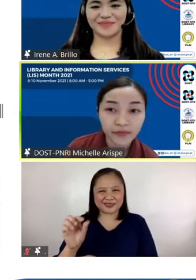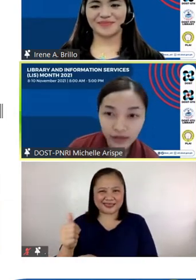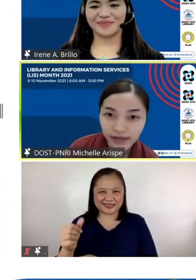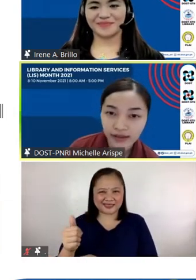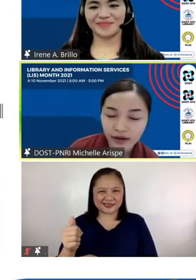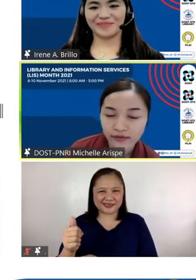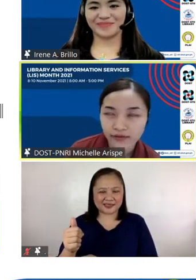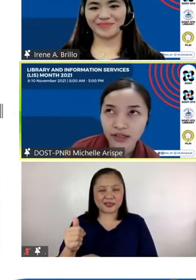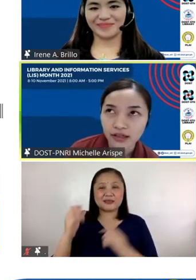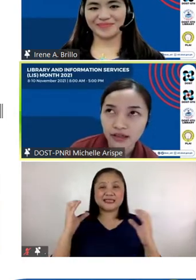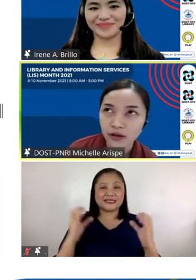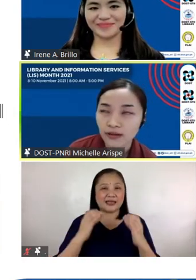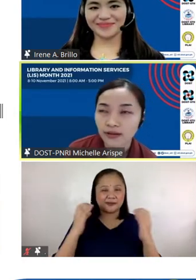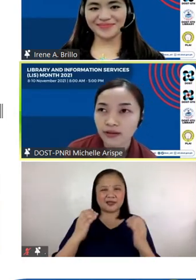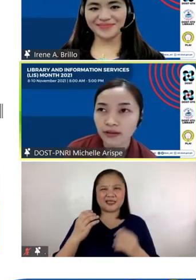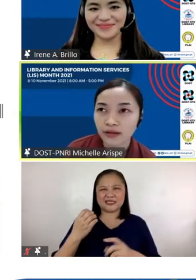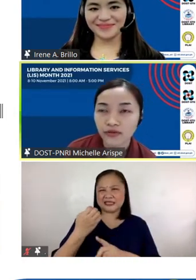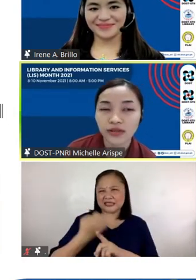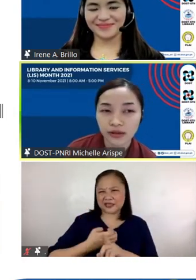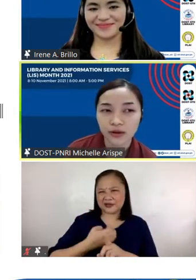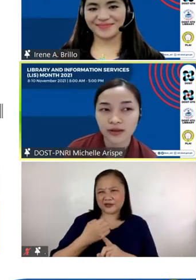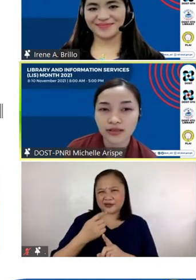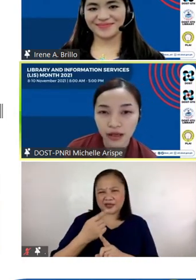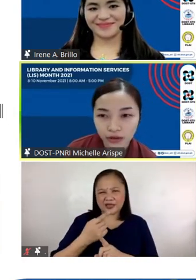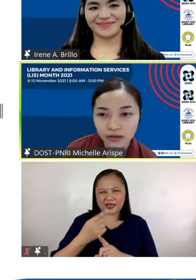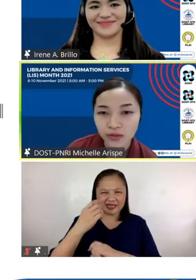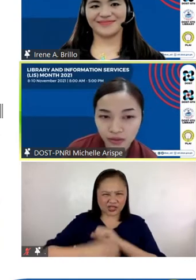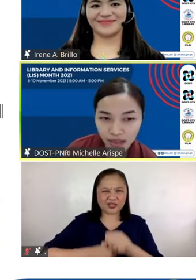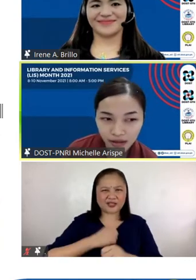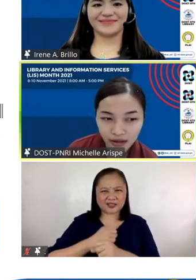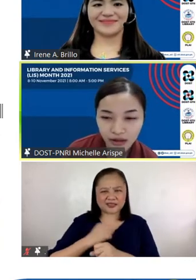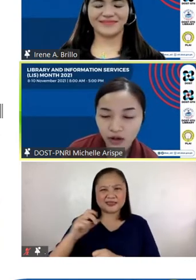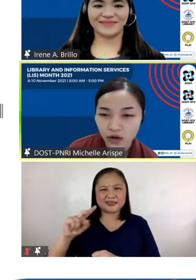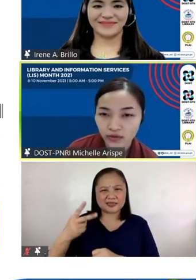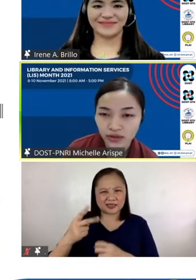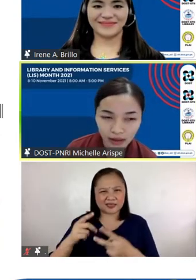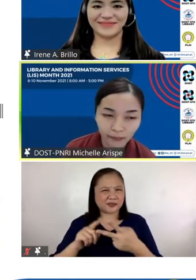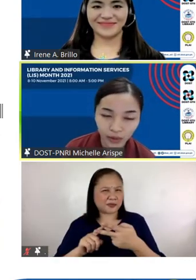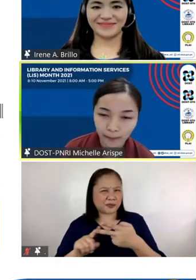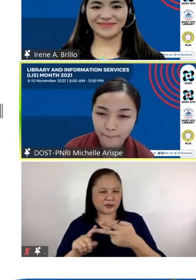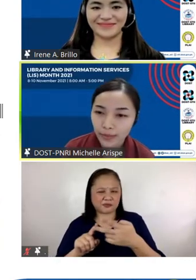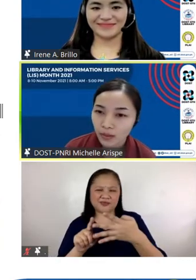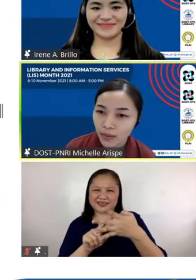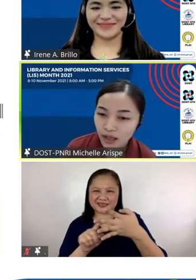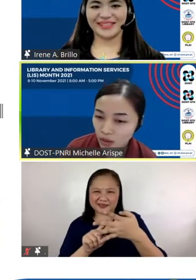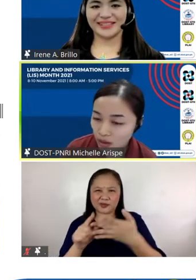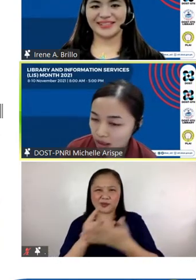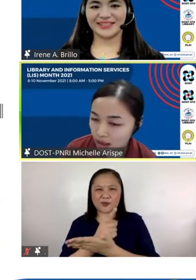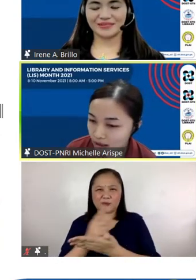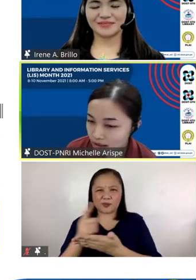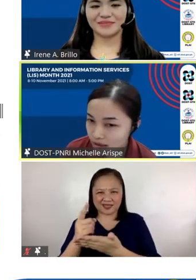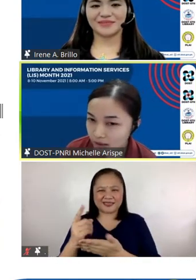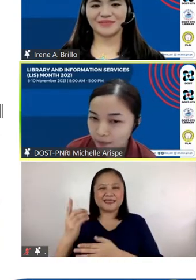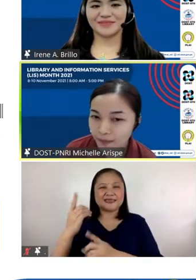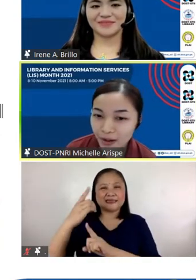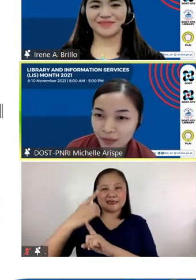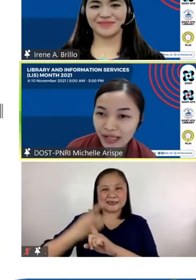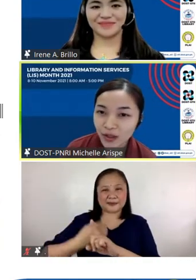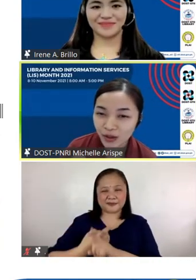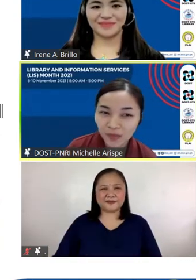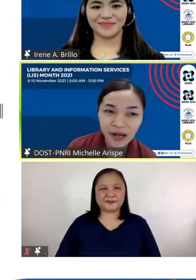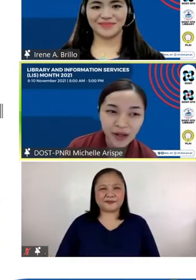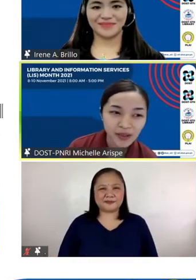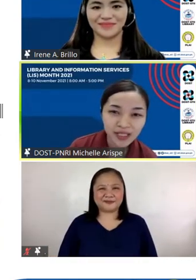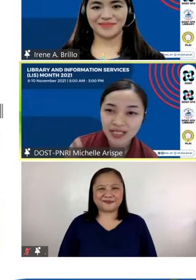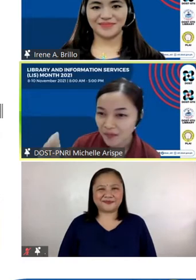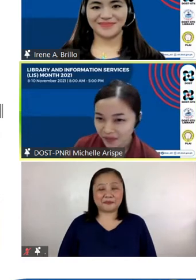That's celebrated every year on the second week of December. Pero, bago